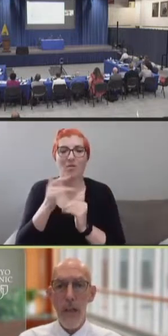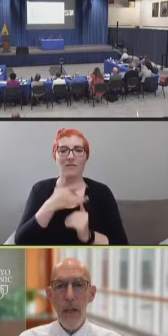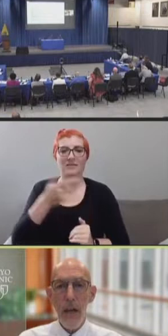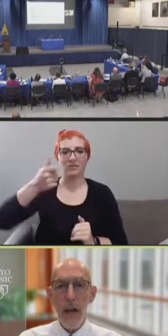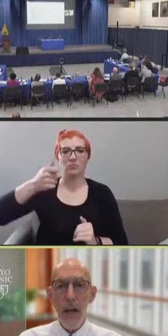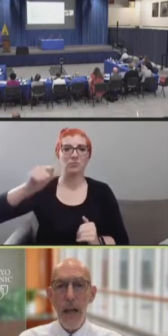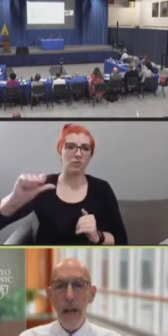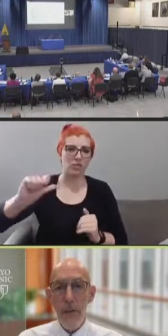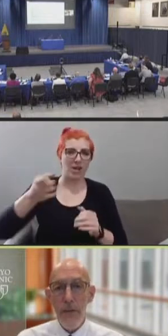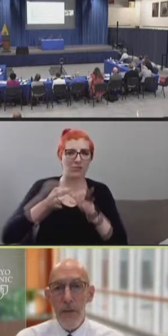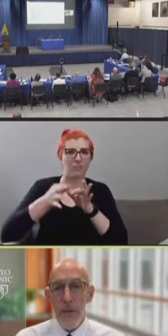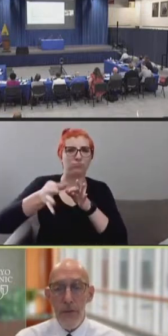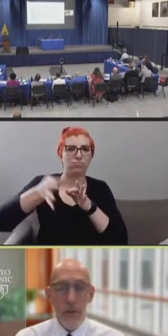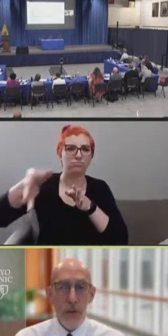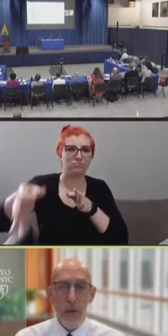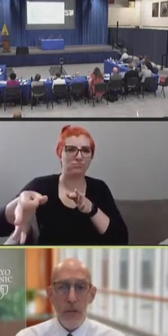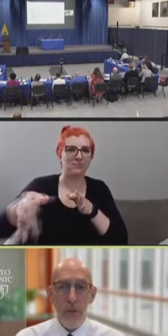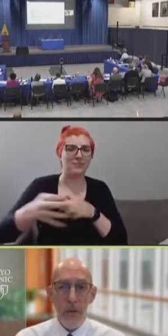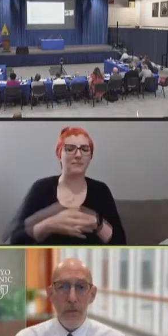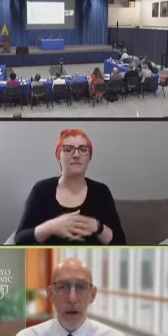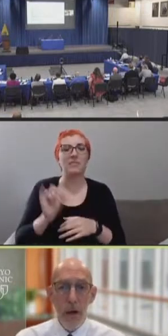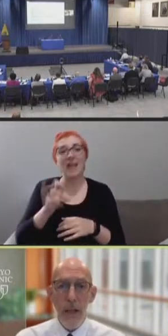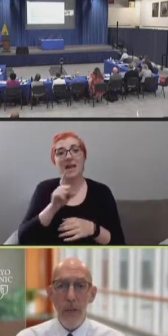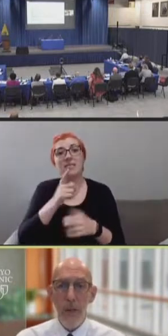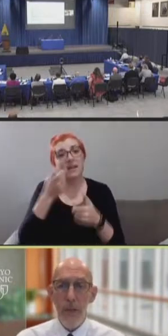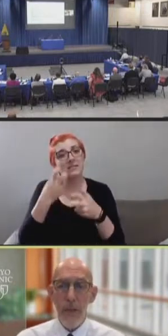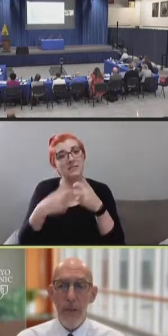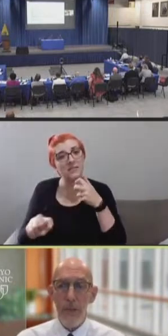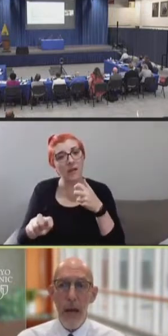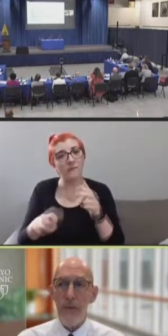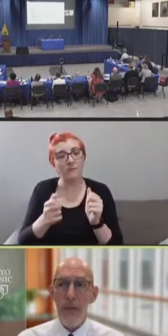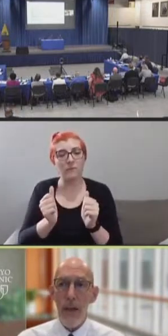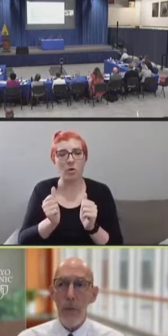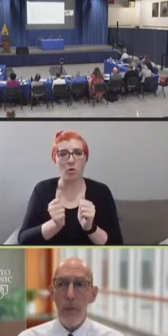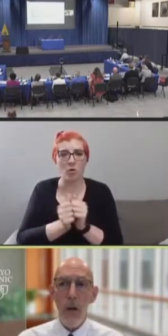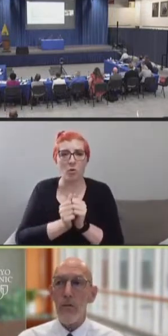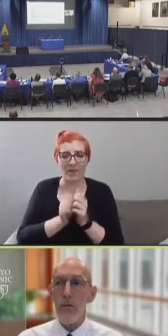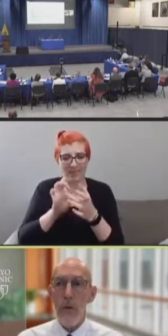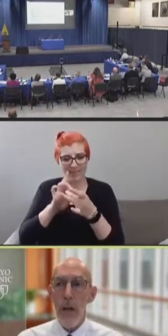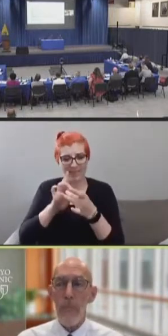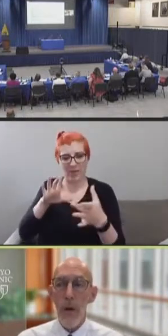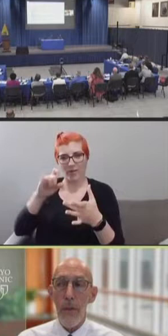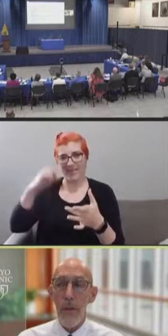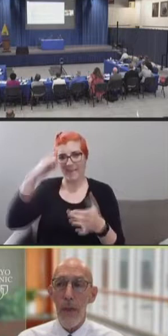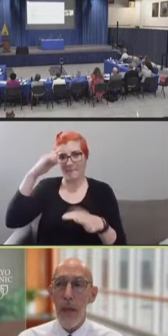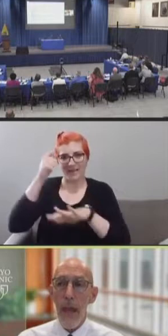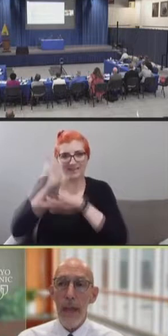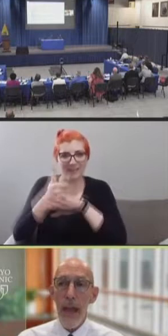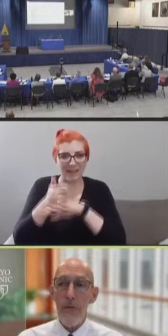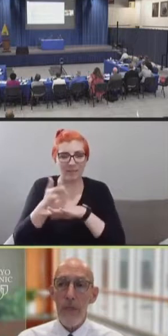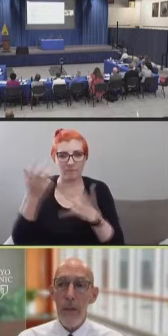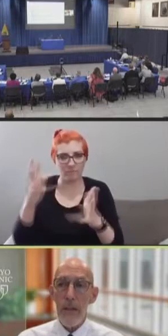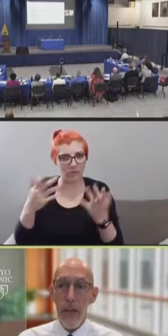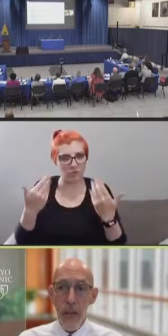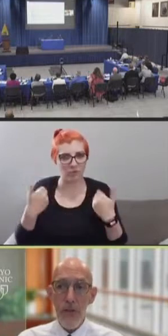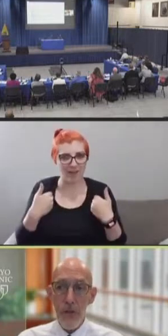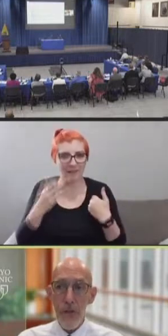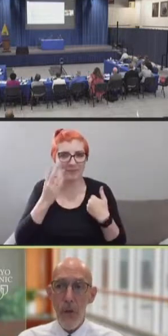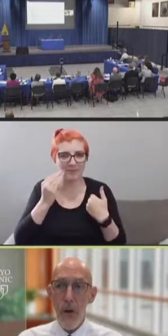it. And this is a difficulty with parting with this mindset we've all grown up with and has